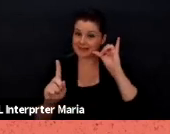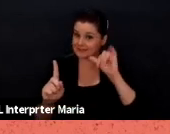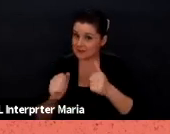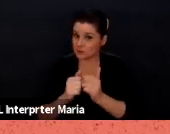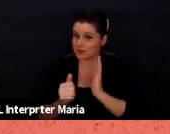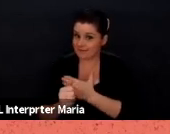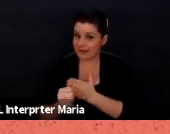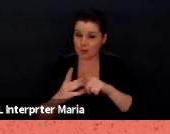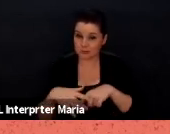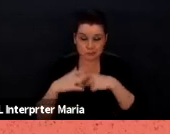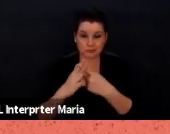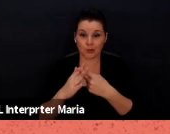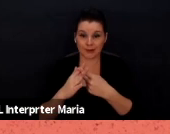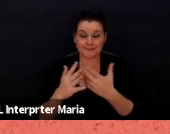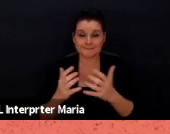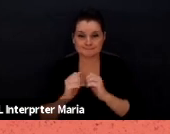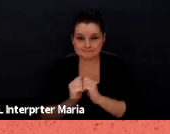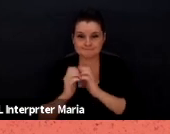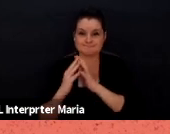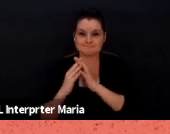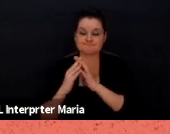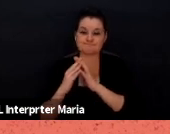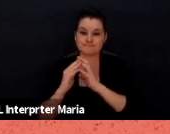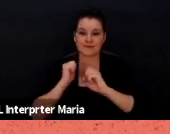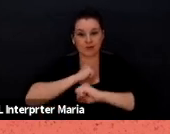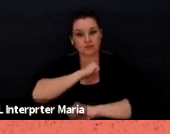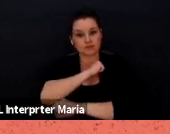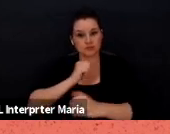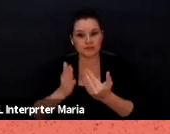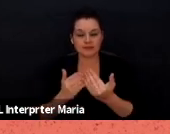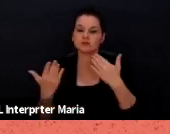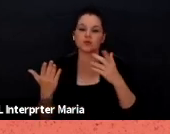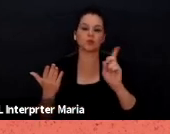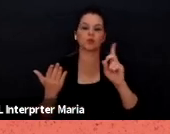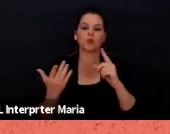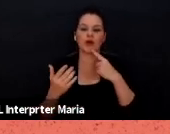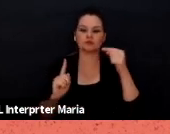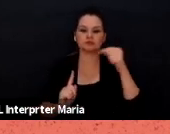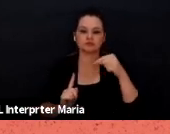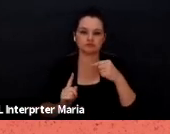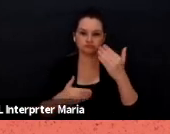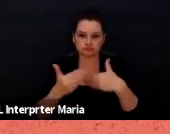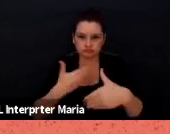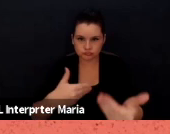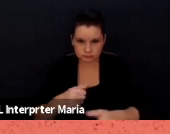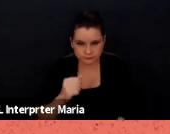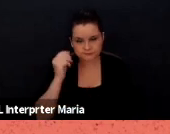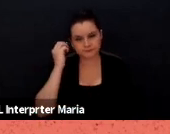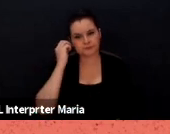our starting like formative things, was like, okay, where are we going with things like this?